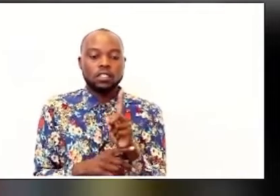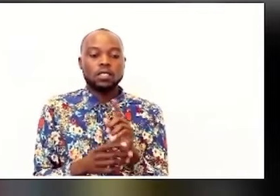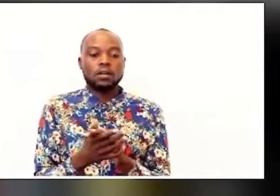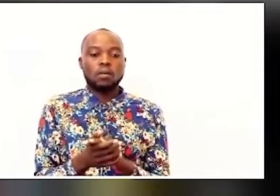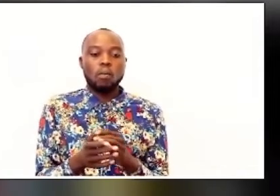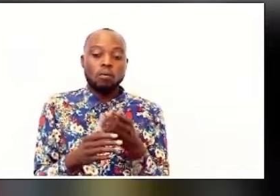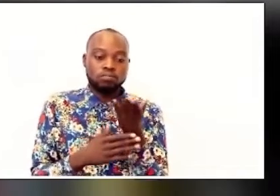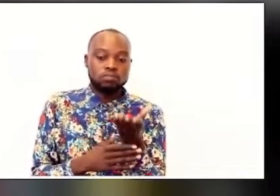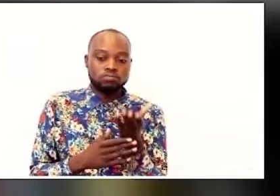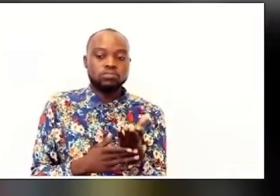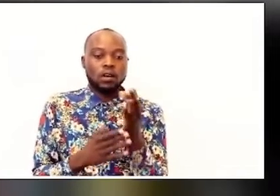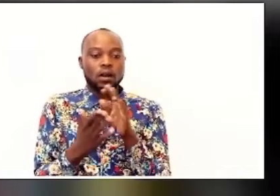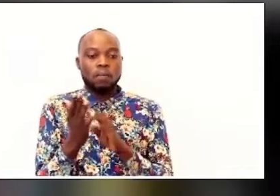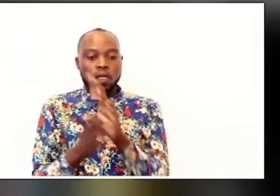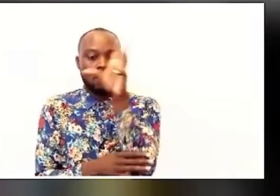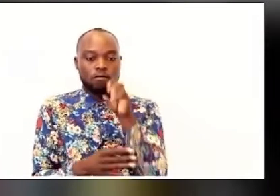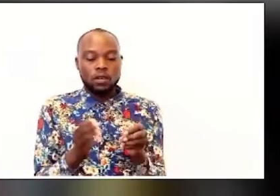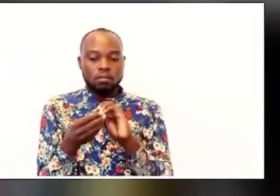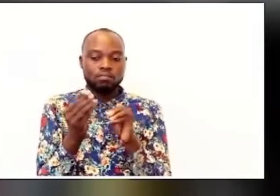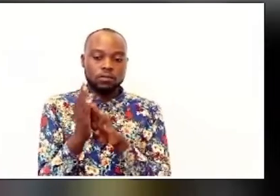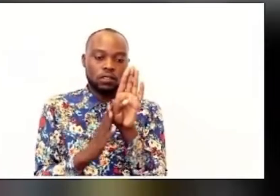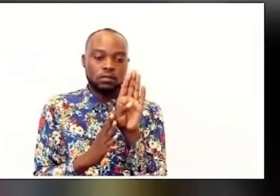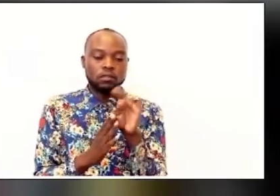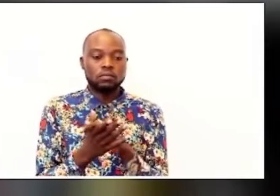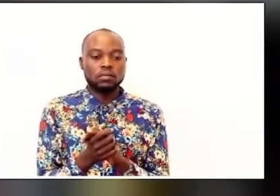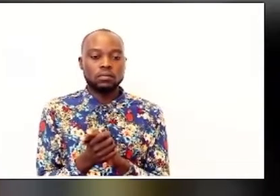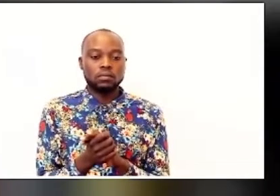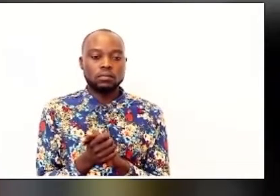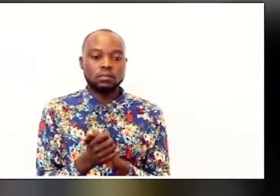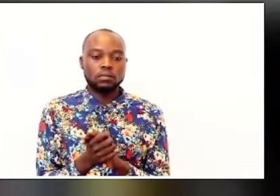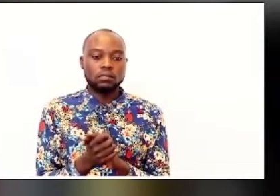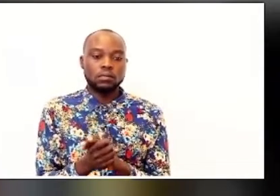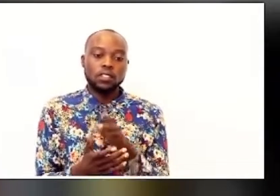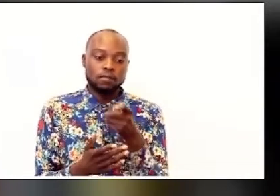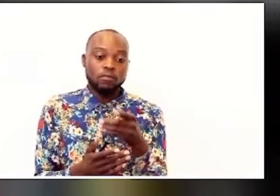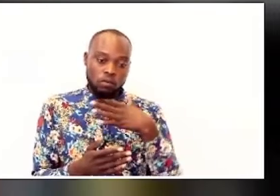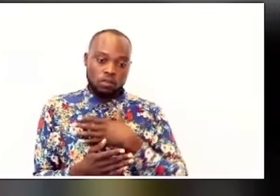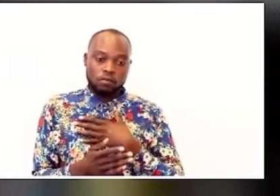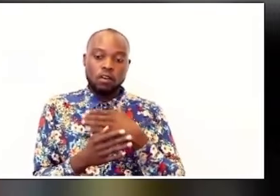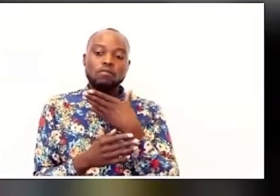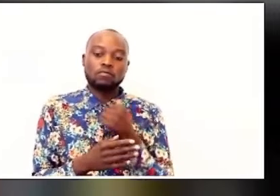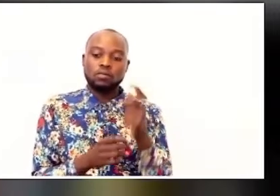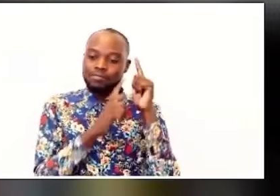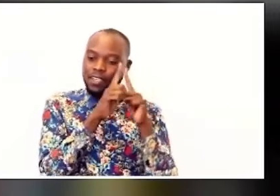a long-term vision for itself. And I think it's important for us to realize if we continue to